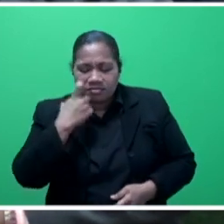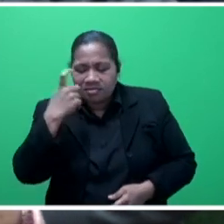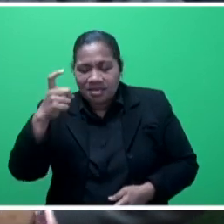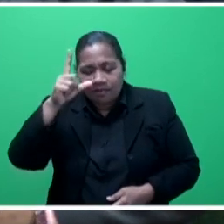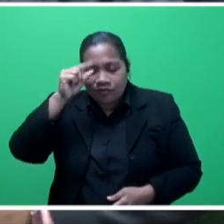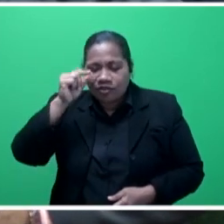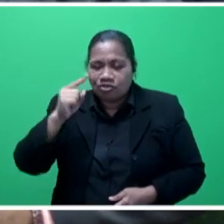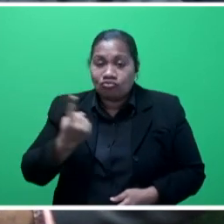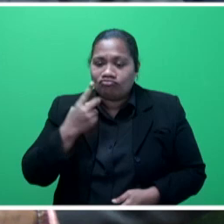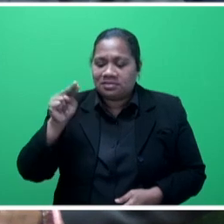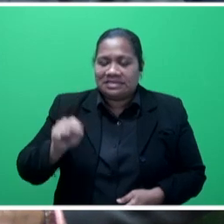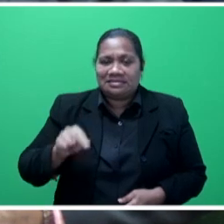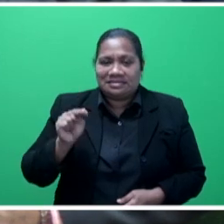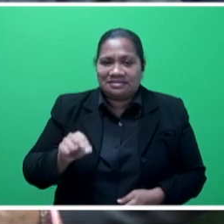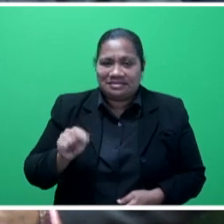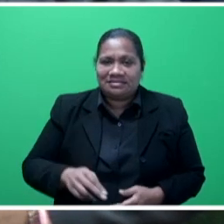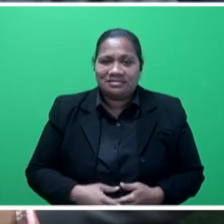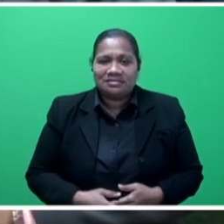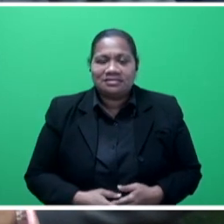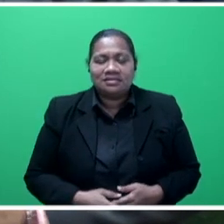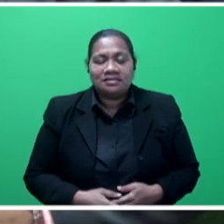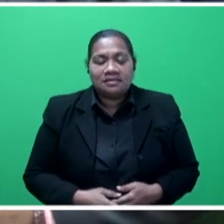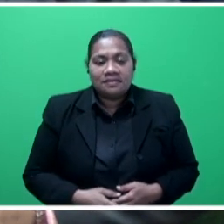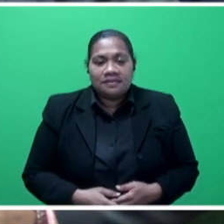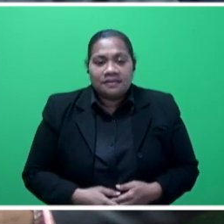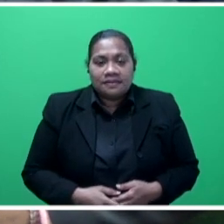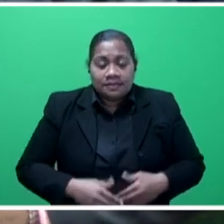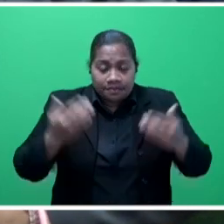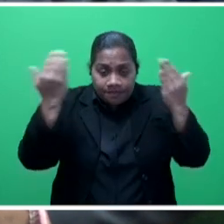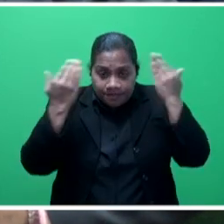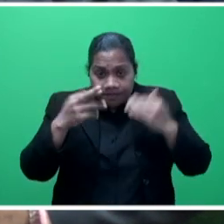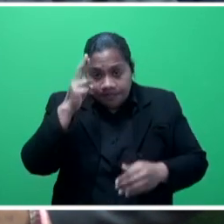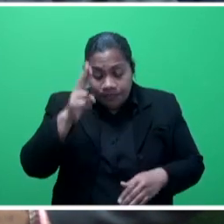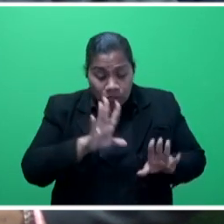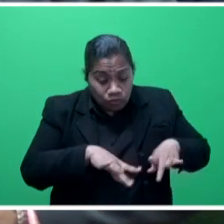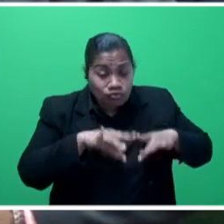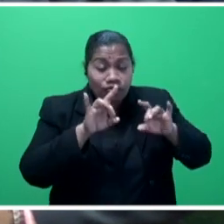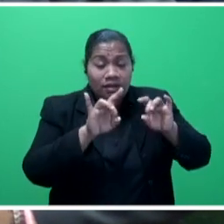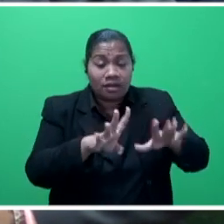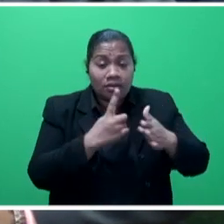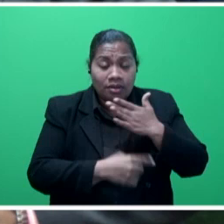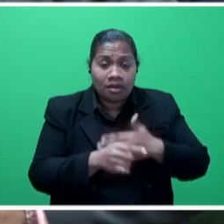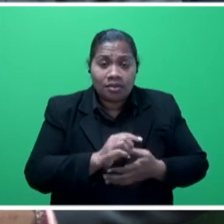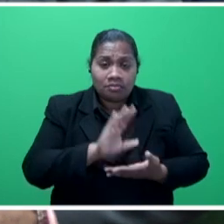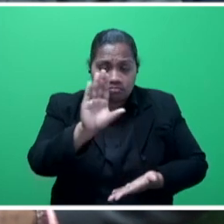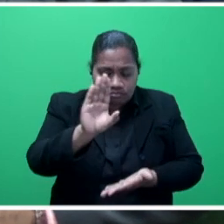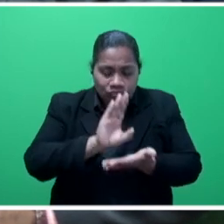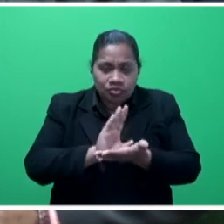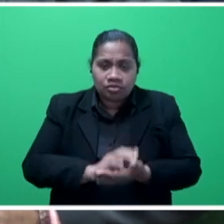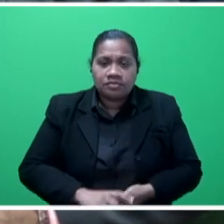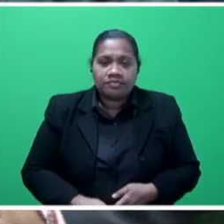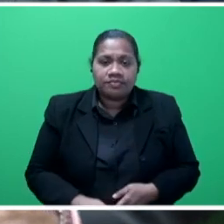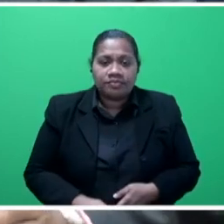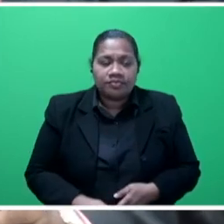need. Mr. Speaker, sir, Australia also gave one-off $250 to